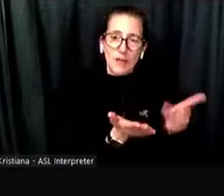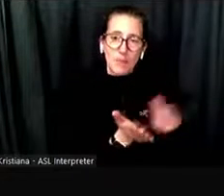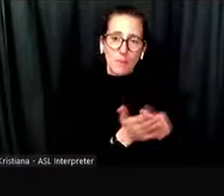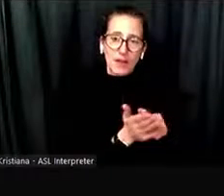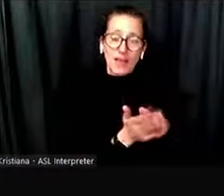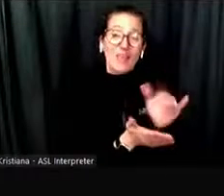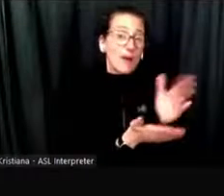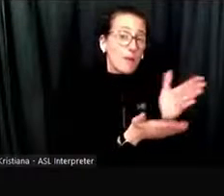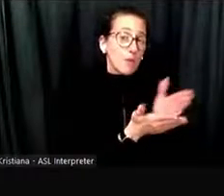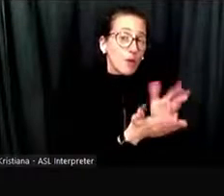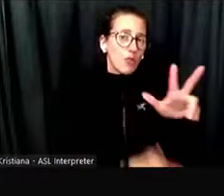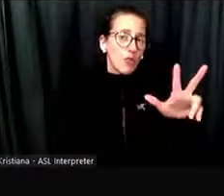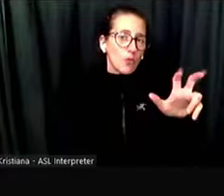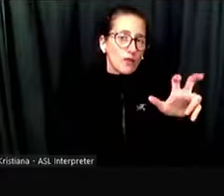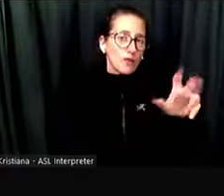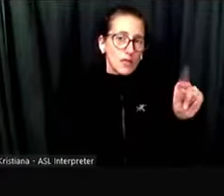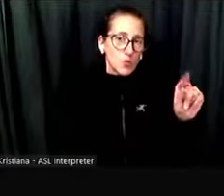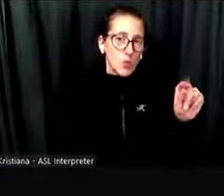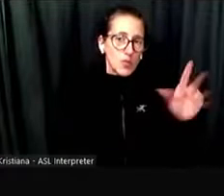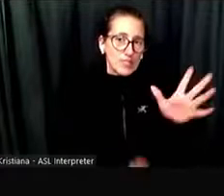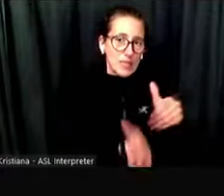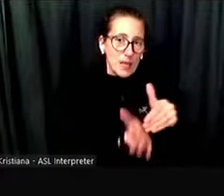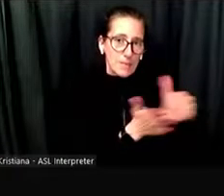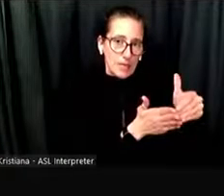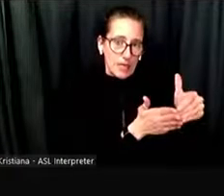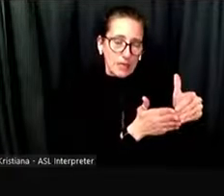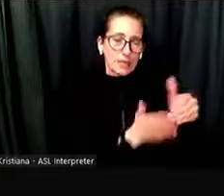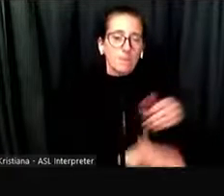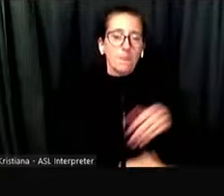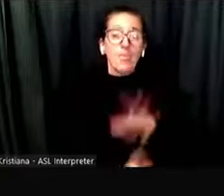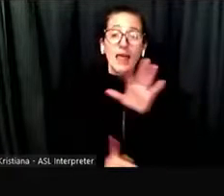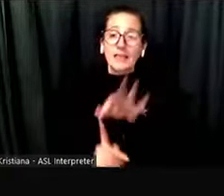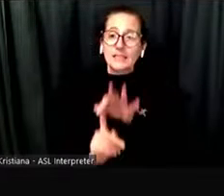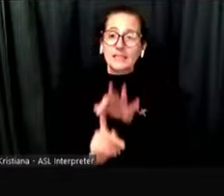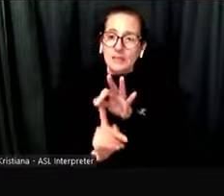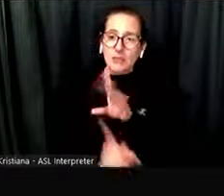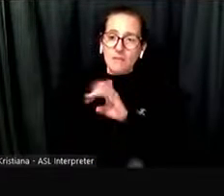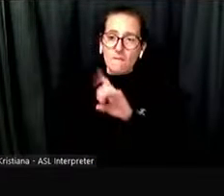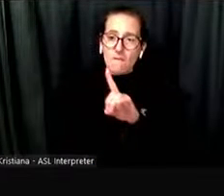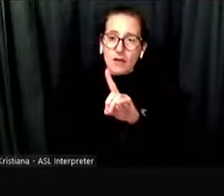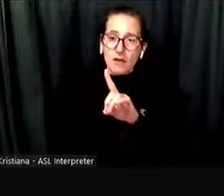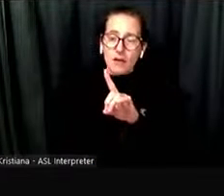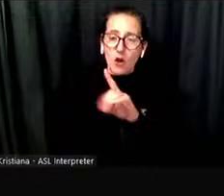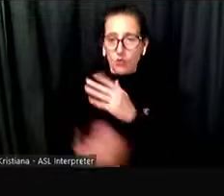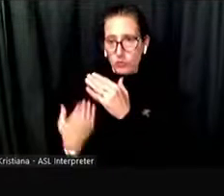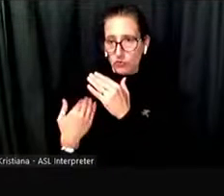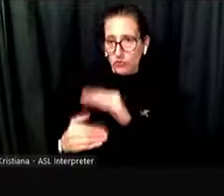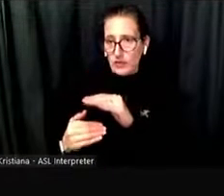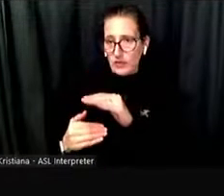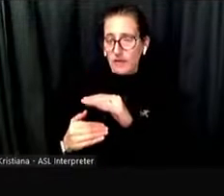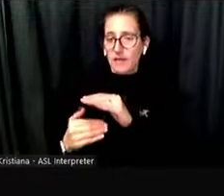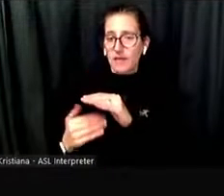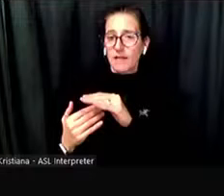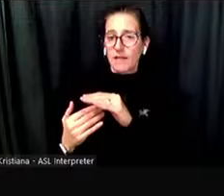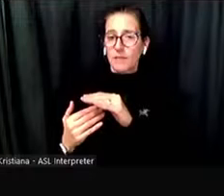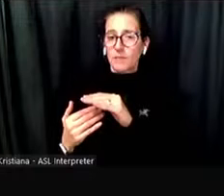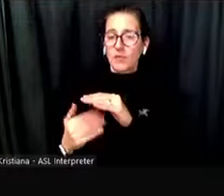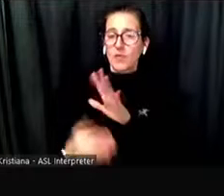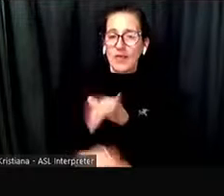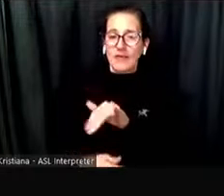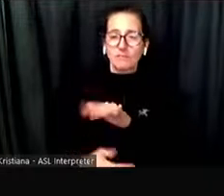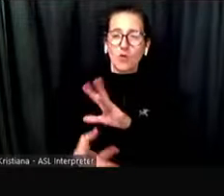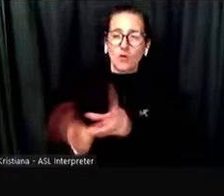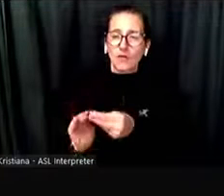million. And then the special funds usually are restricted, usually our external funding sources are 1.1 billion.